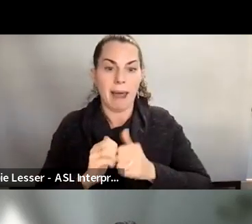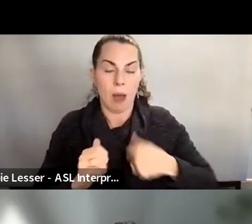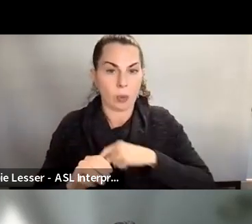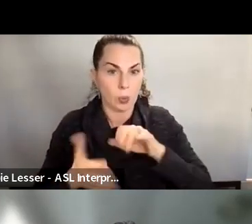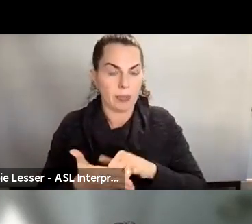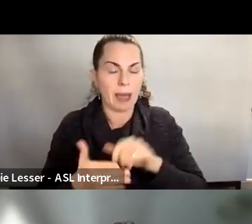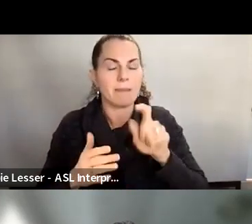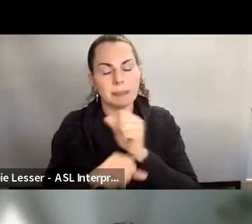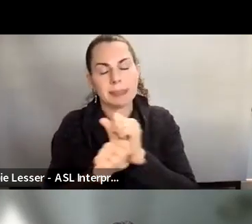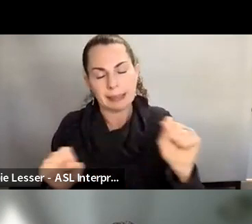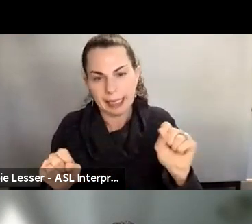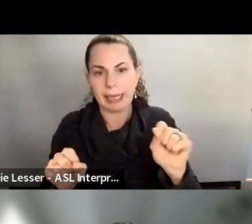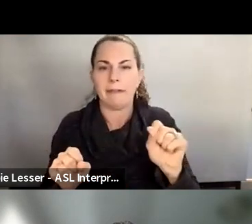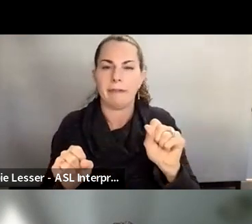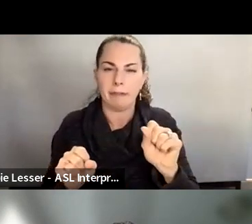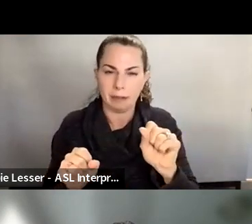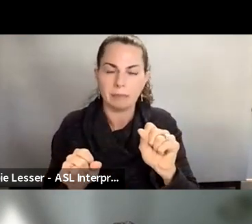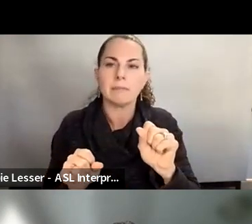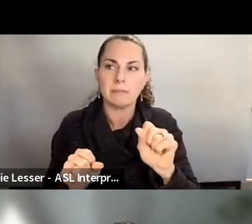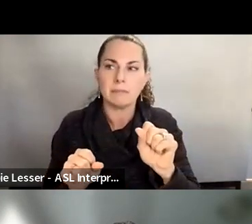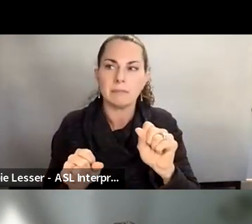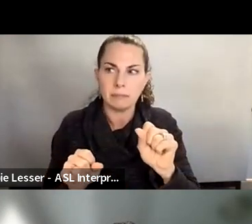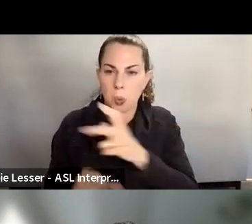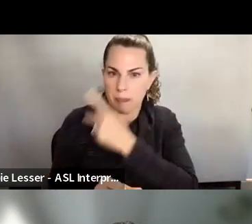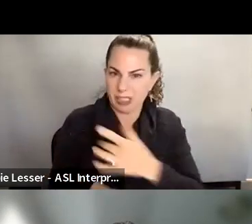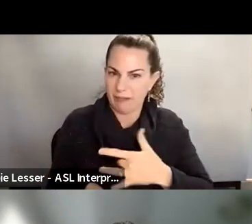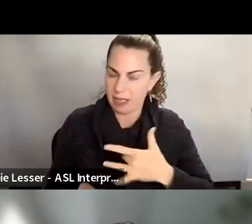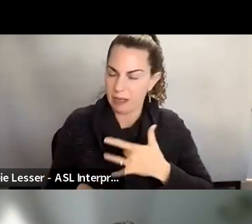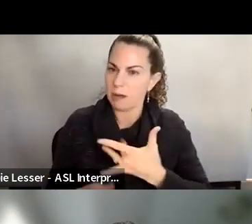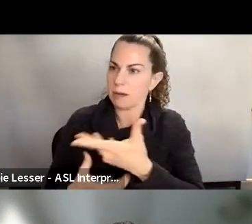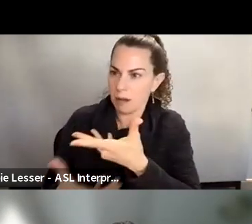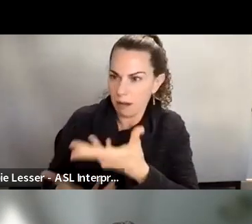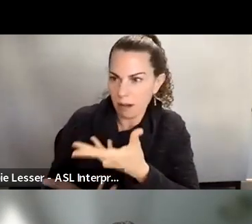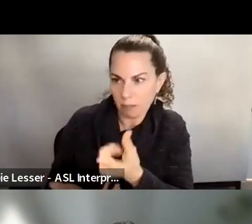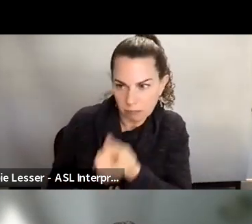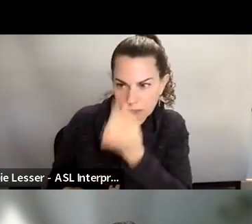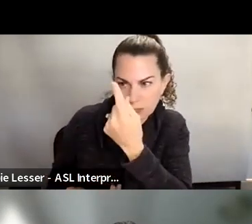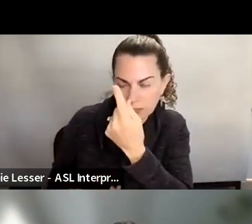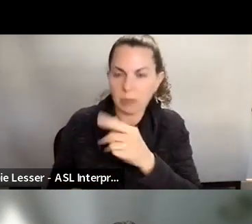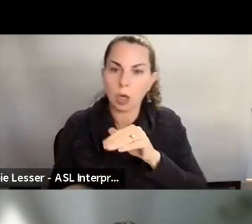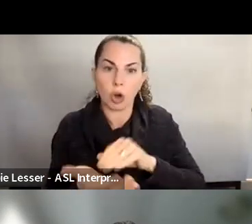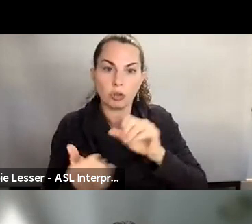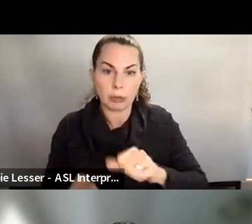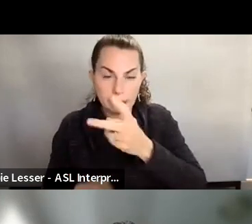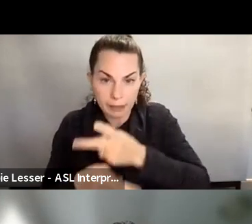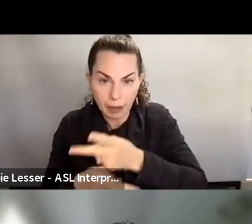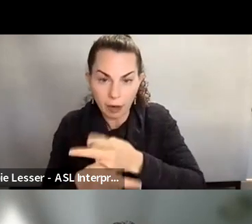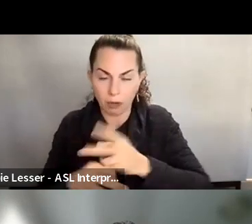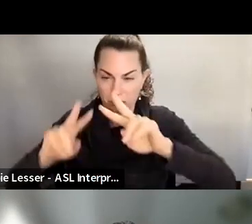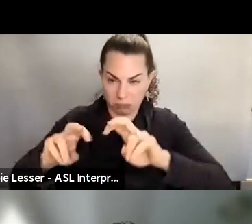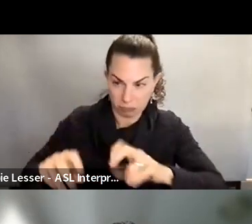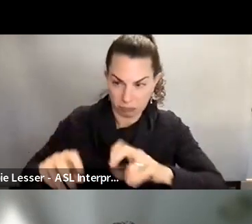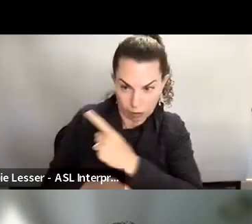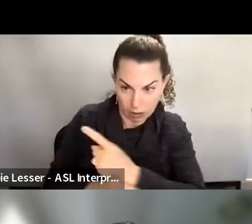vetted way that leads to whether the patient feels heard, a doctor is able to treat them, are they assessed correctly,